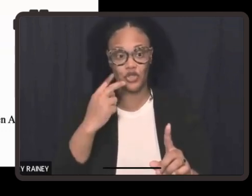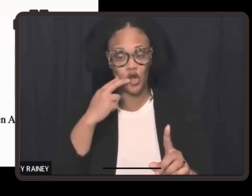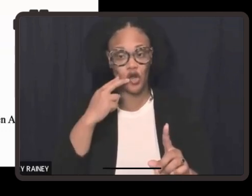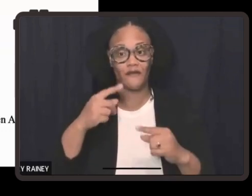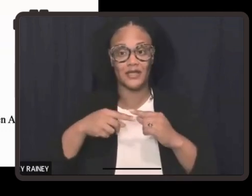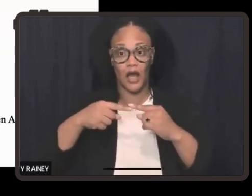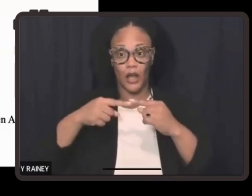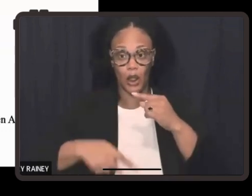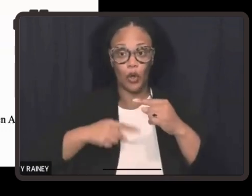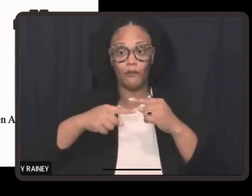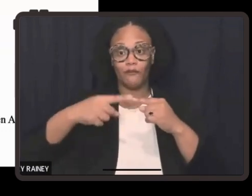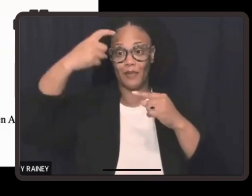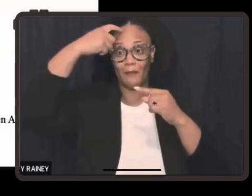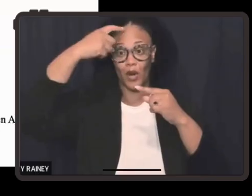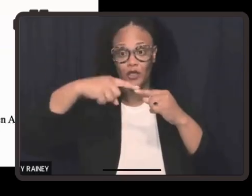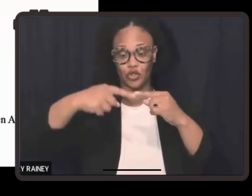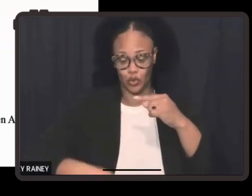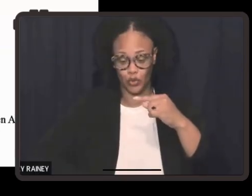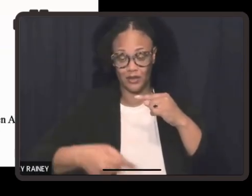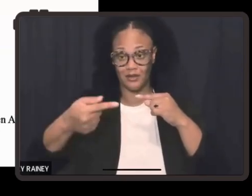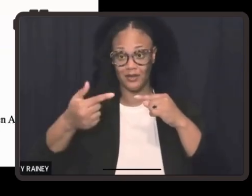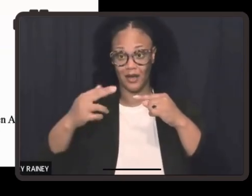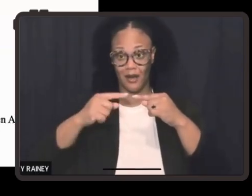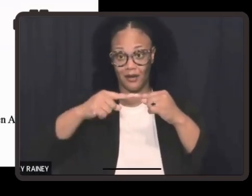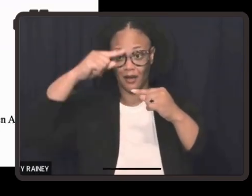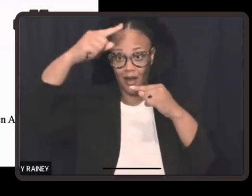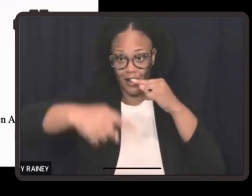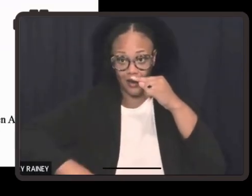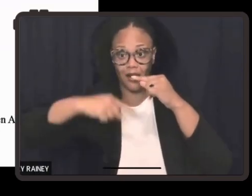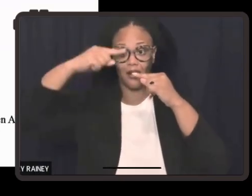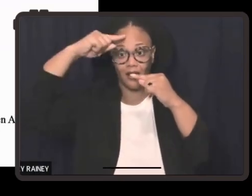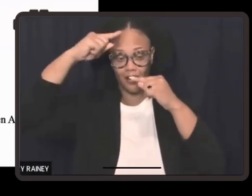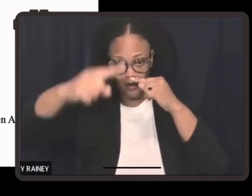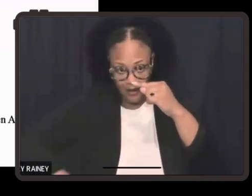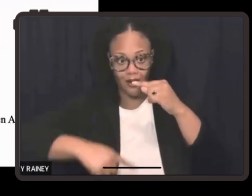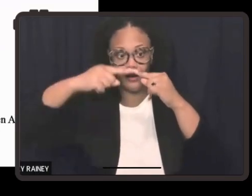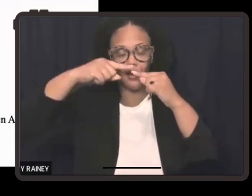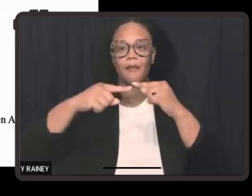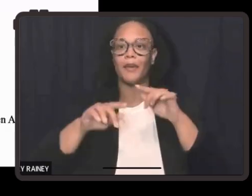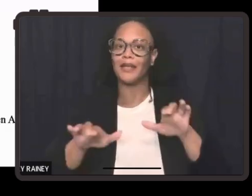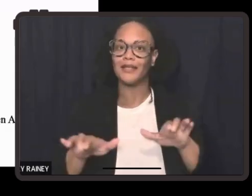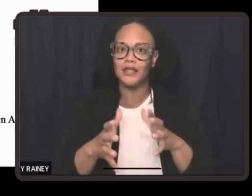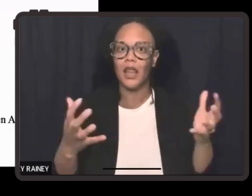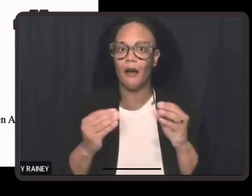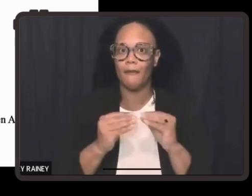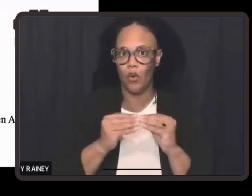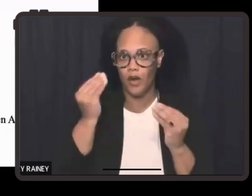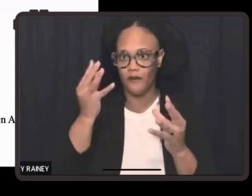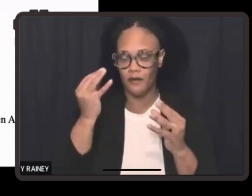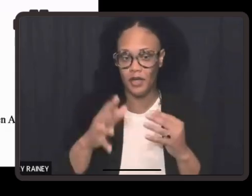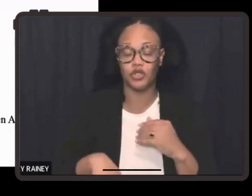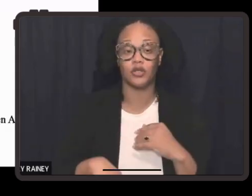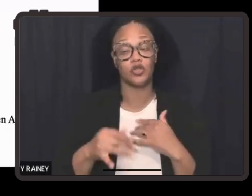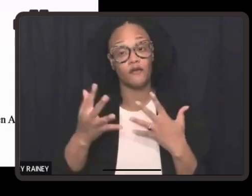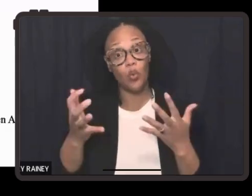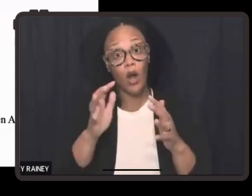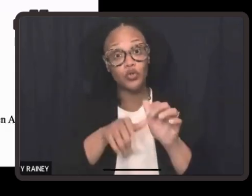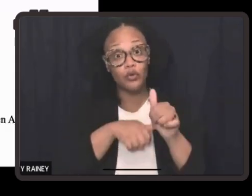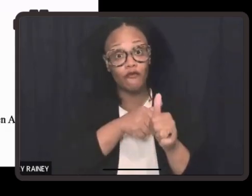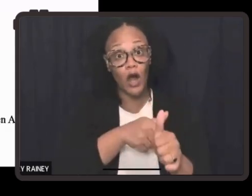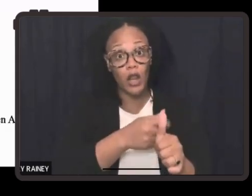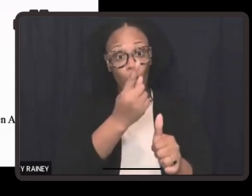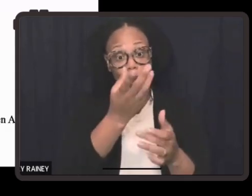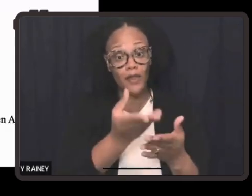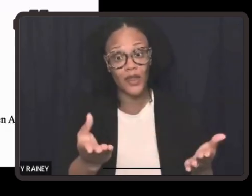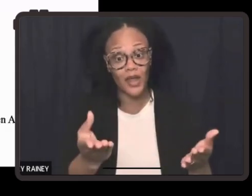does a lot of things. It does a lot of regulations, a lot more information. So if you want to follow something, follow vagus nerve, follow the